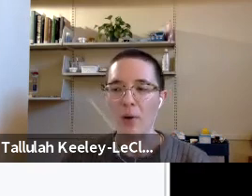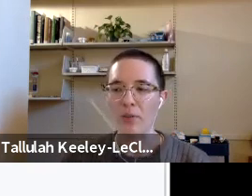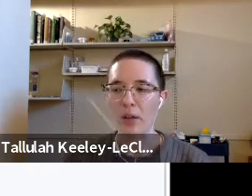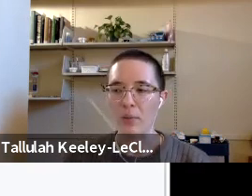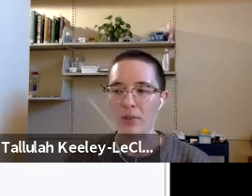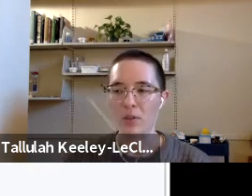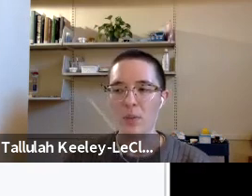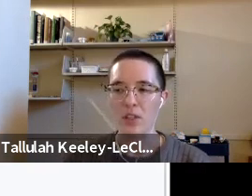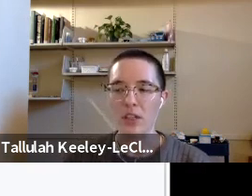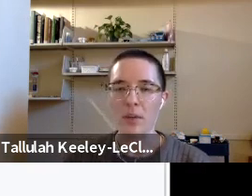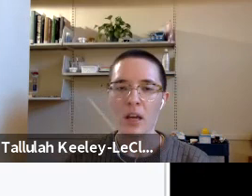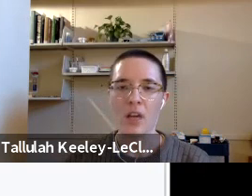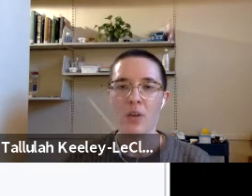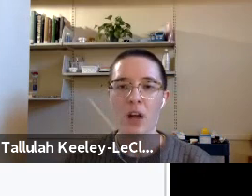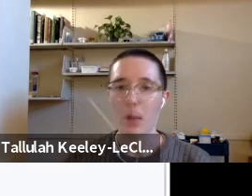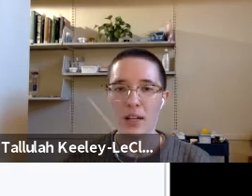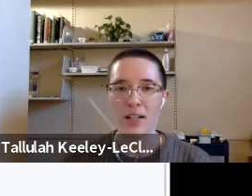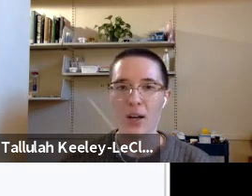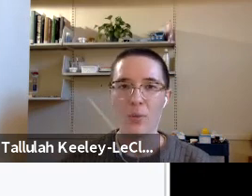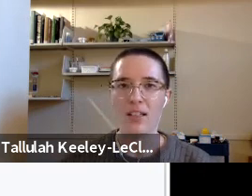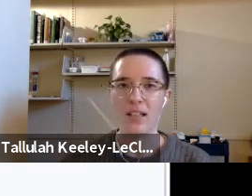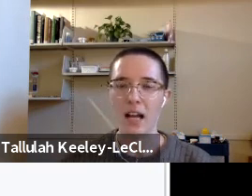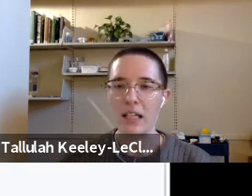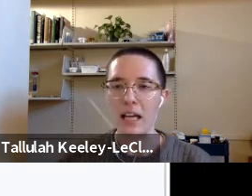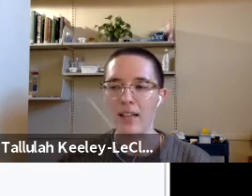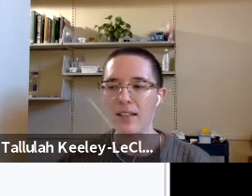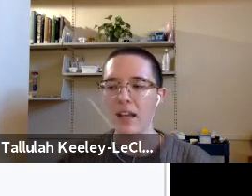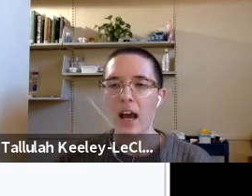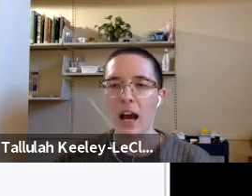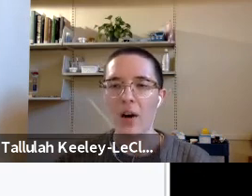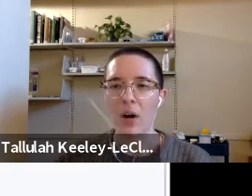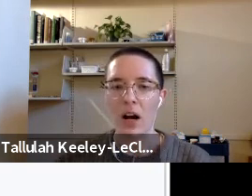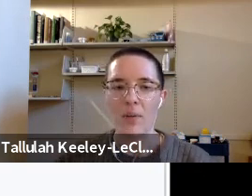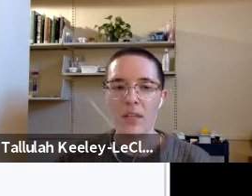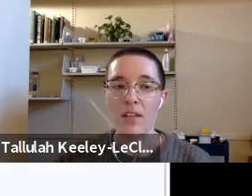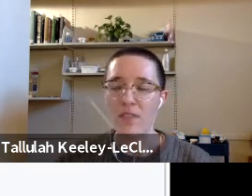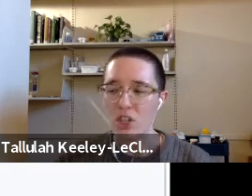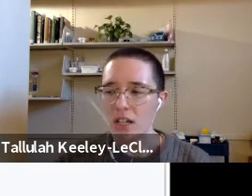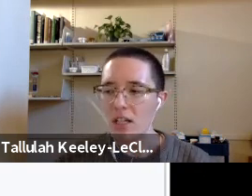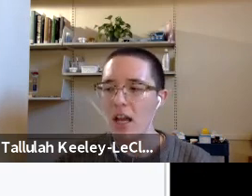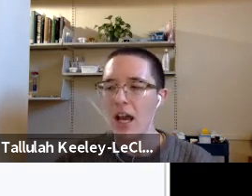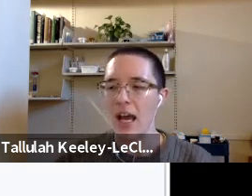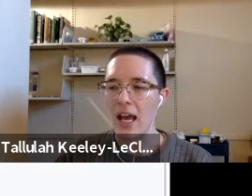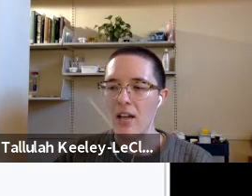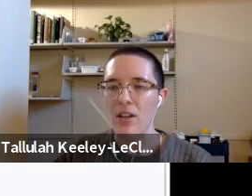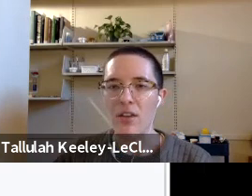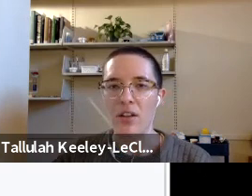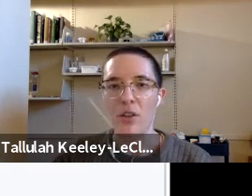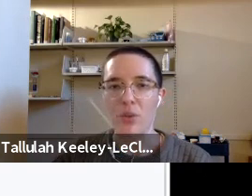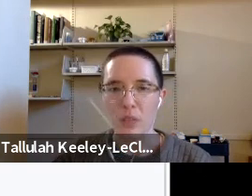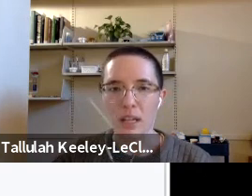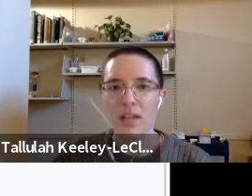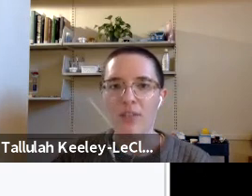very powerful and privileged position. So it operated almost exactly as how he envisioned. And